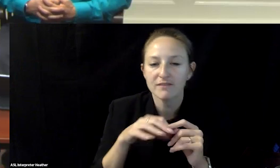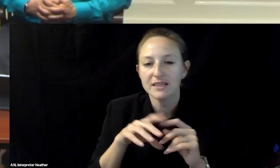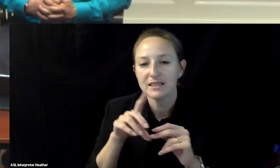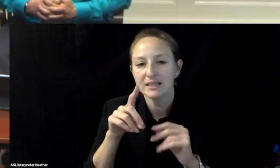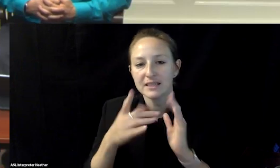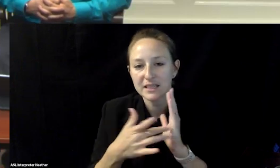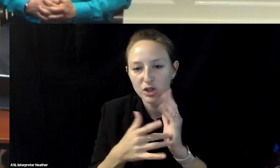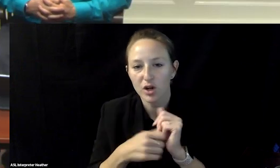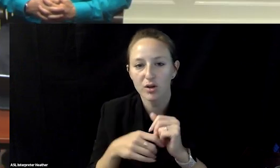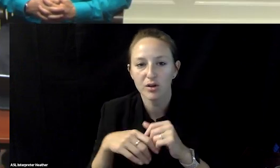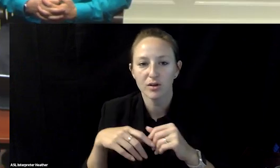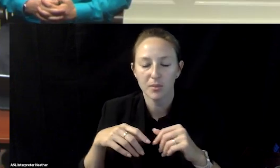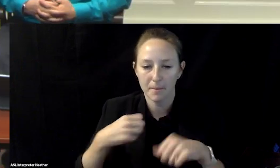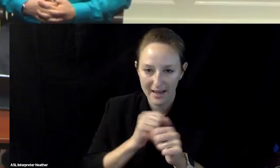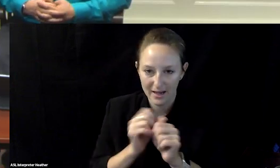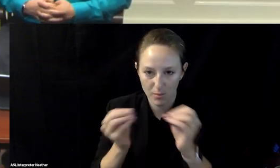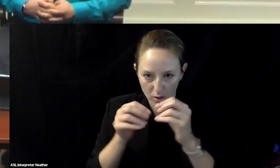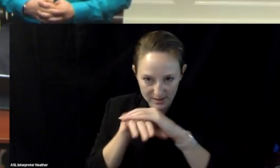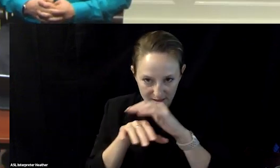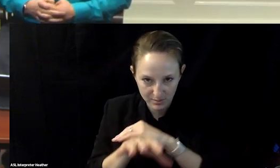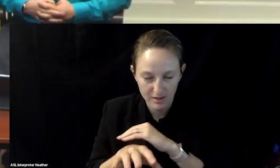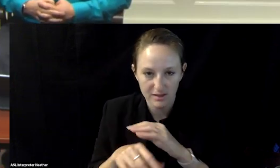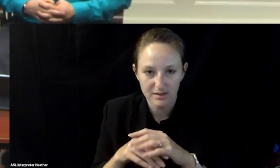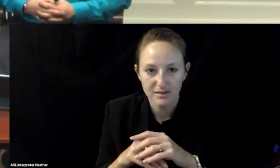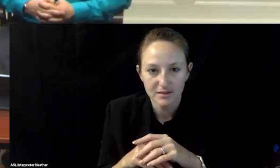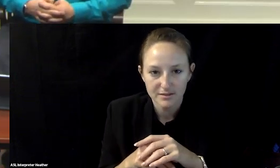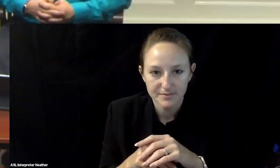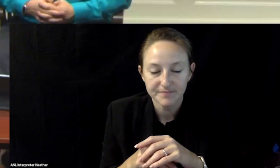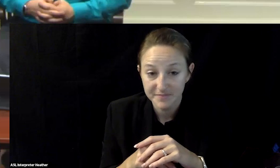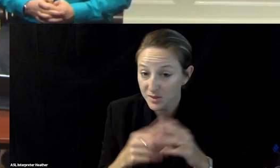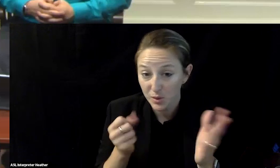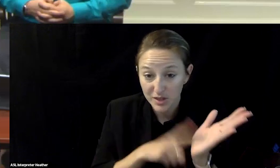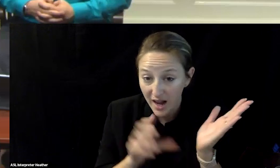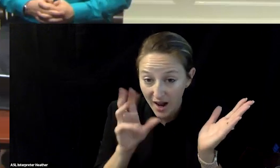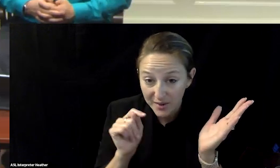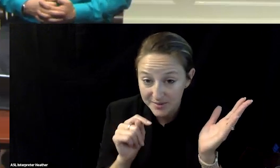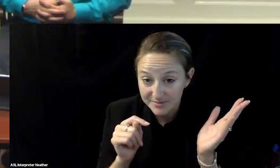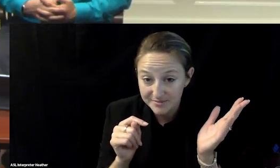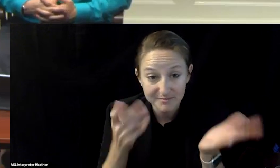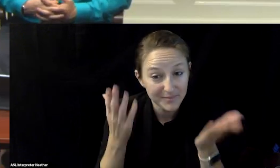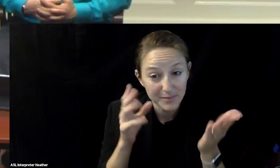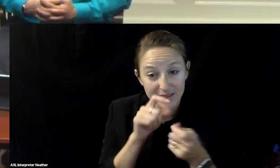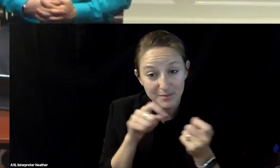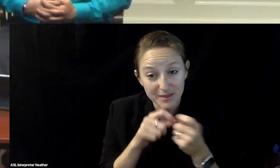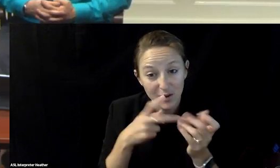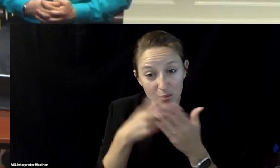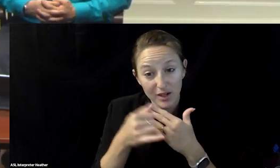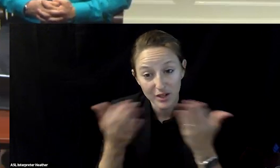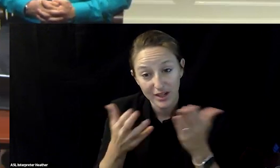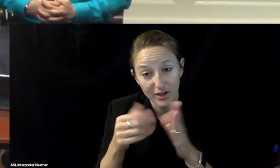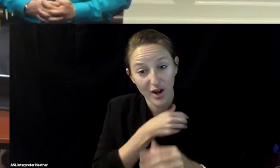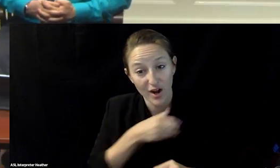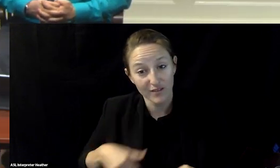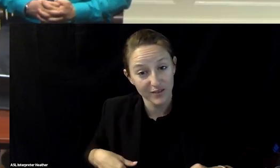to make accessibility a core requirement. So check that out. Who knows, there might be a particular project here at Harvard that